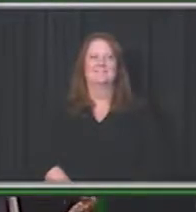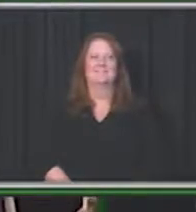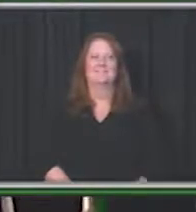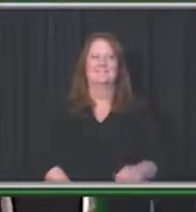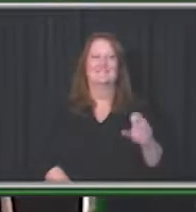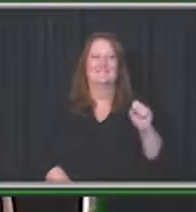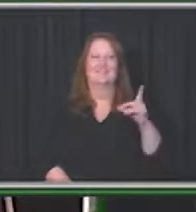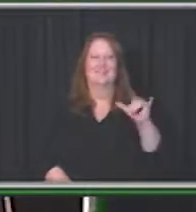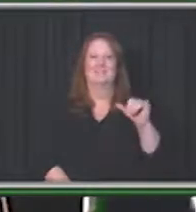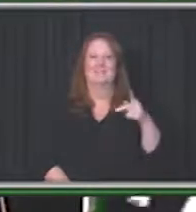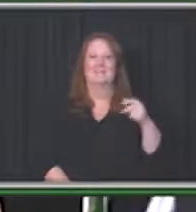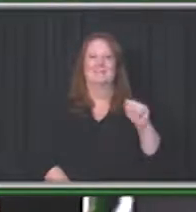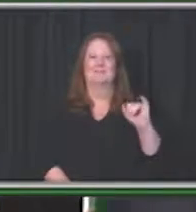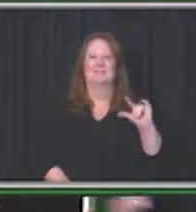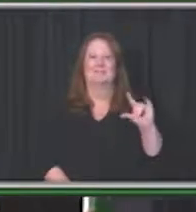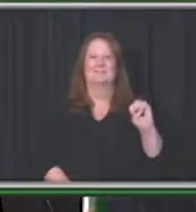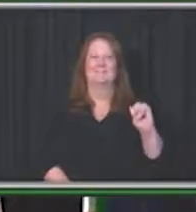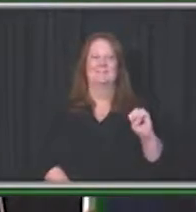Ashley Page.